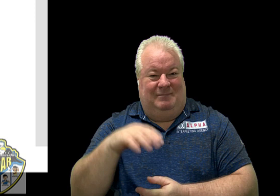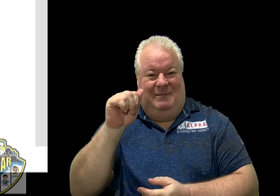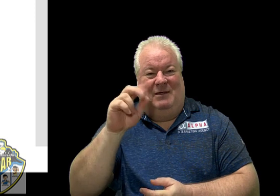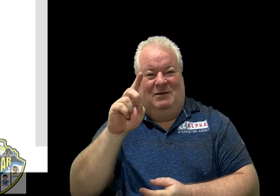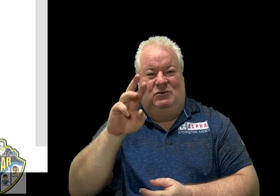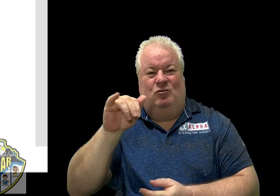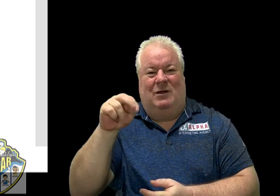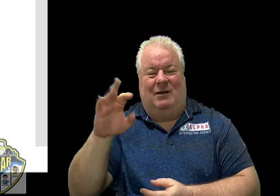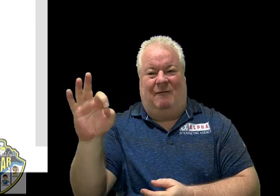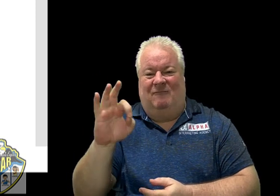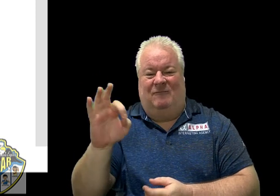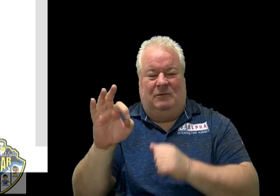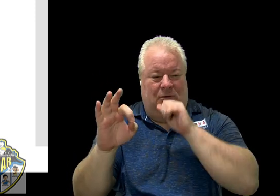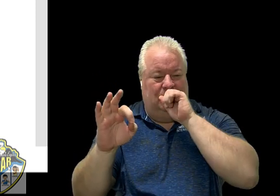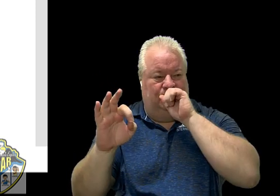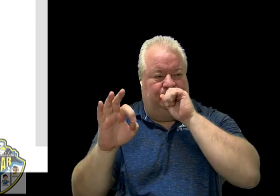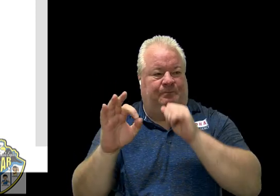Adrian F.